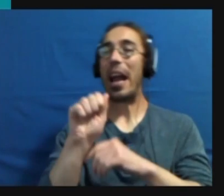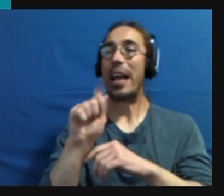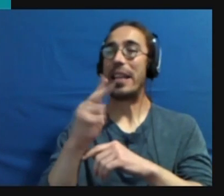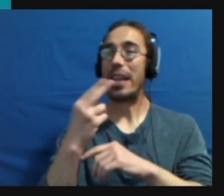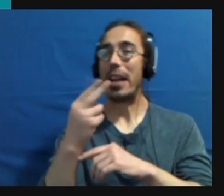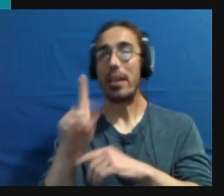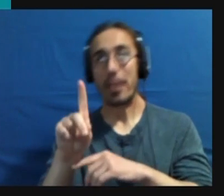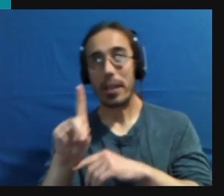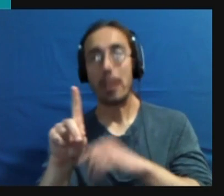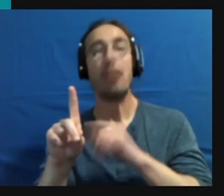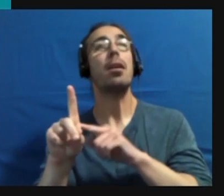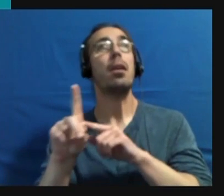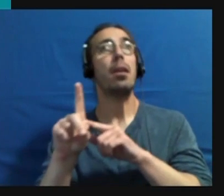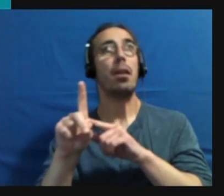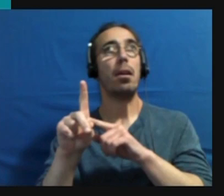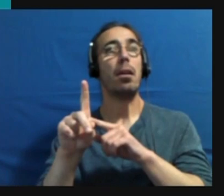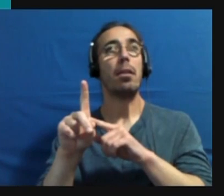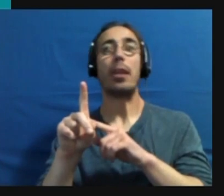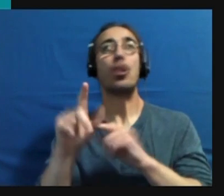memory though.